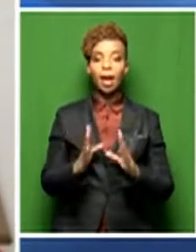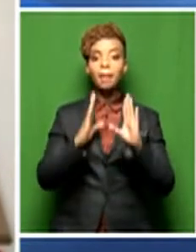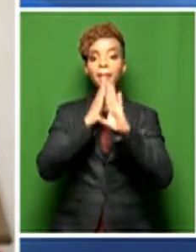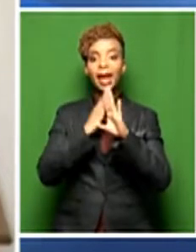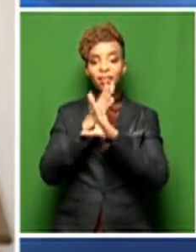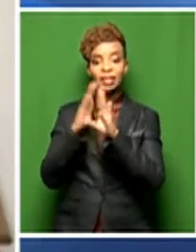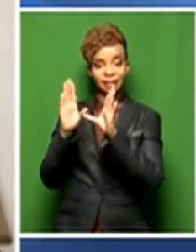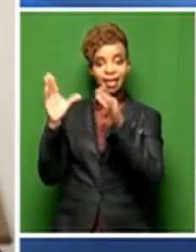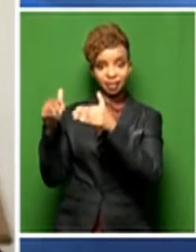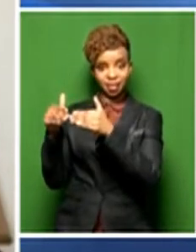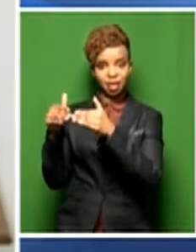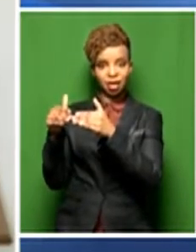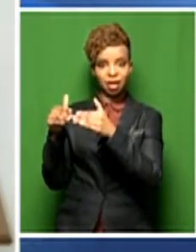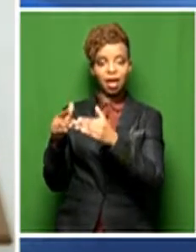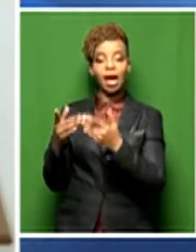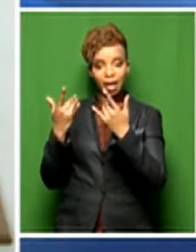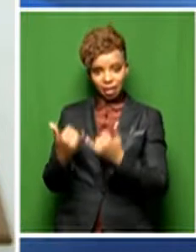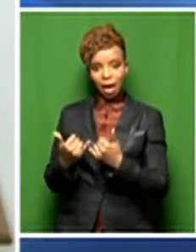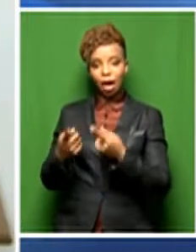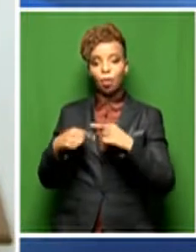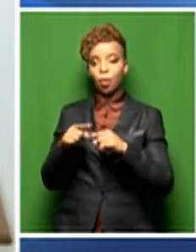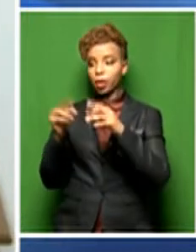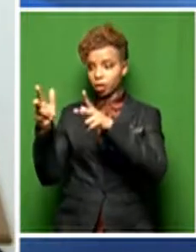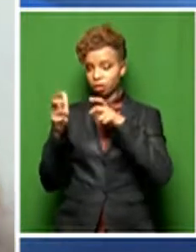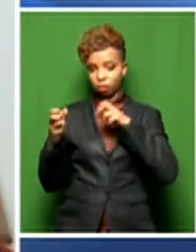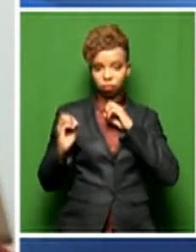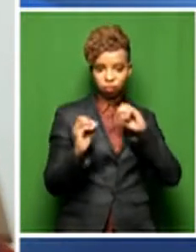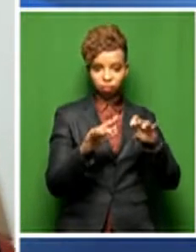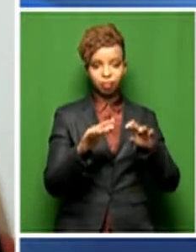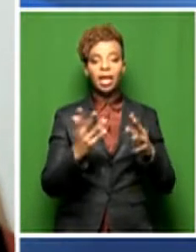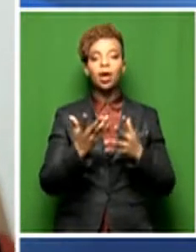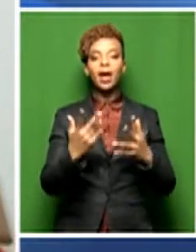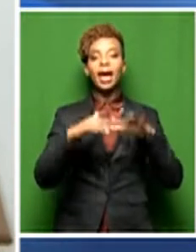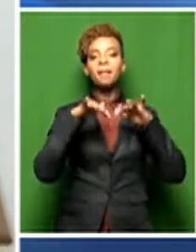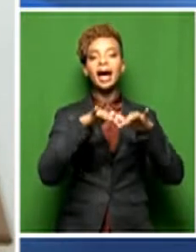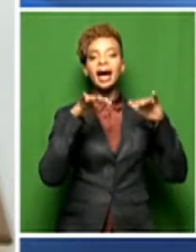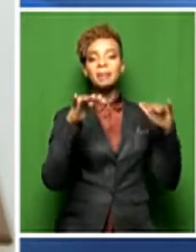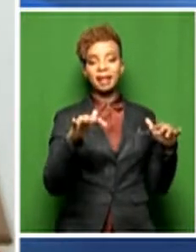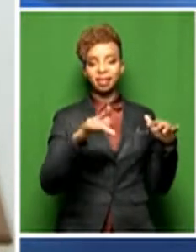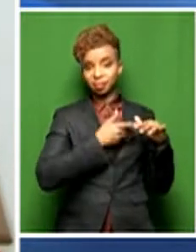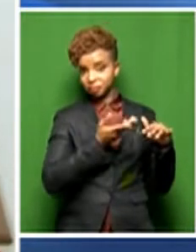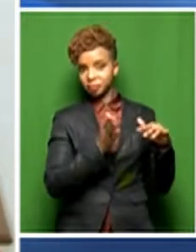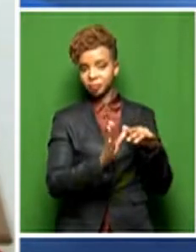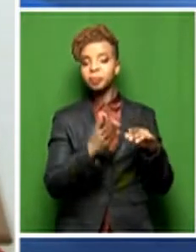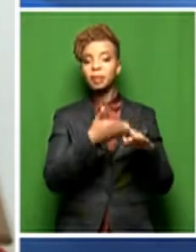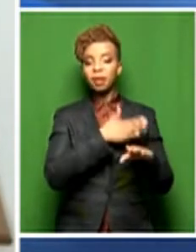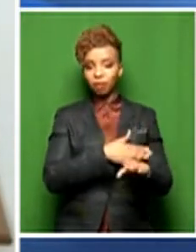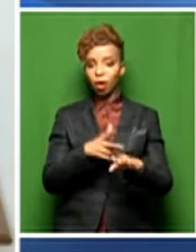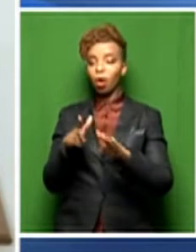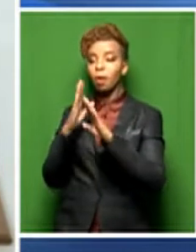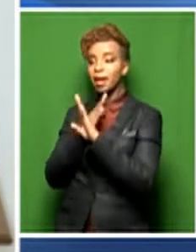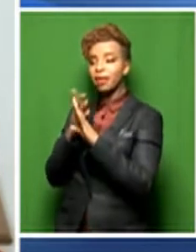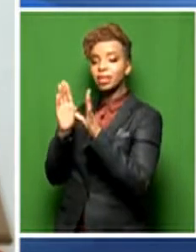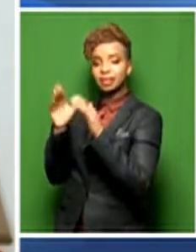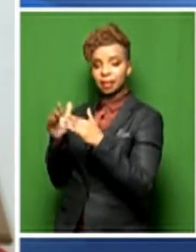public sector. We have been working with the system in the private sector, but because our corporate member is a